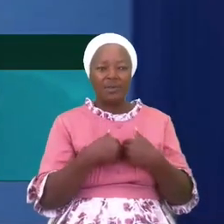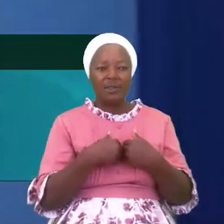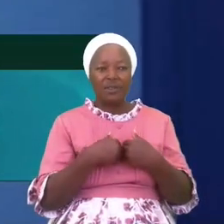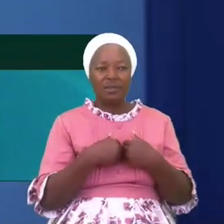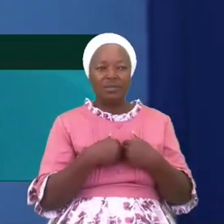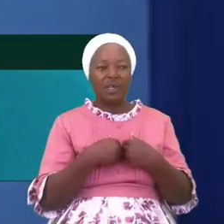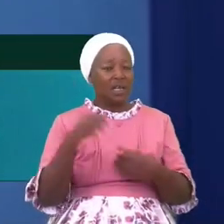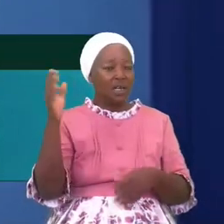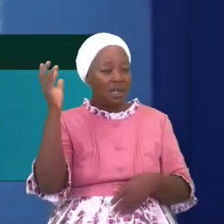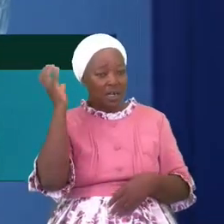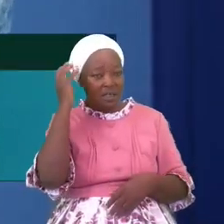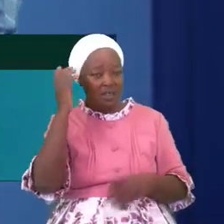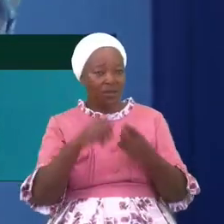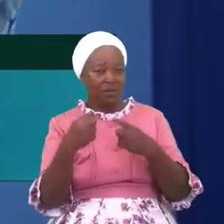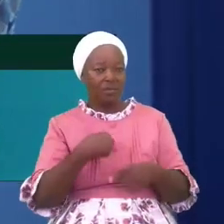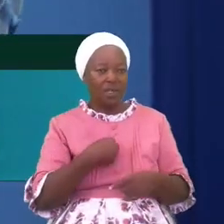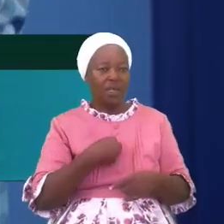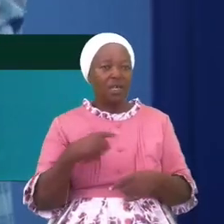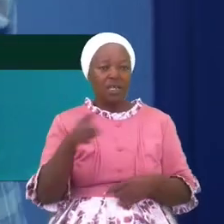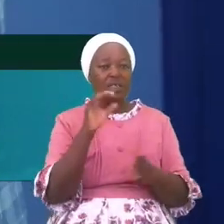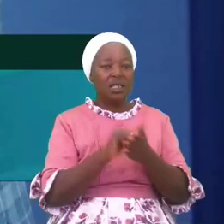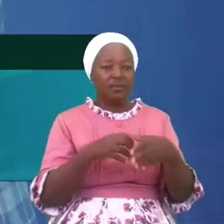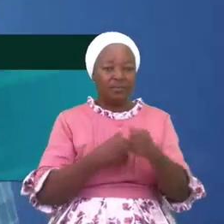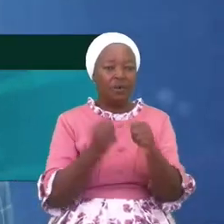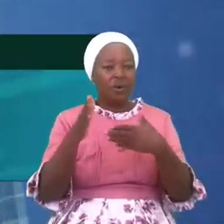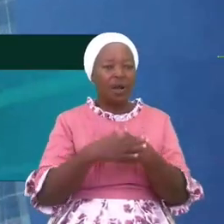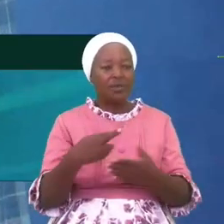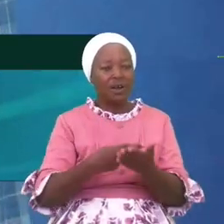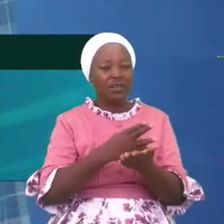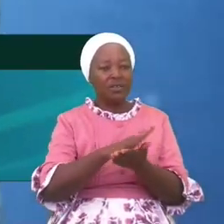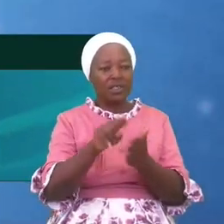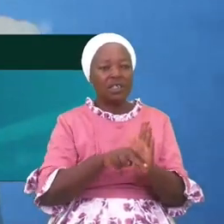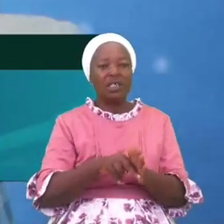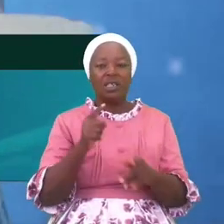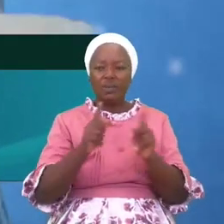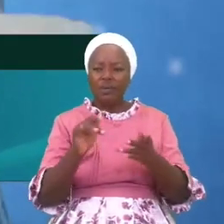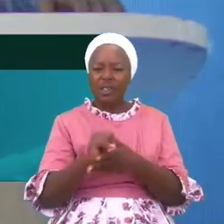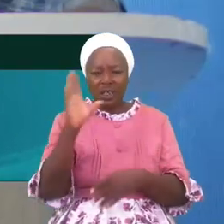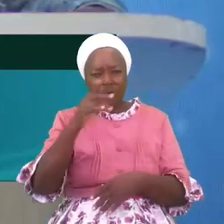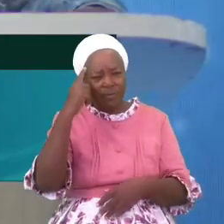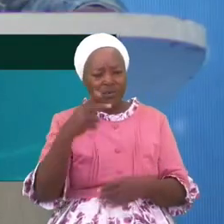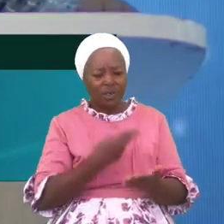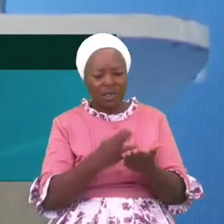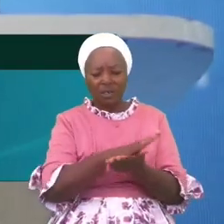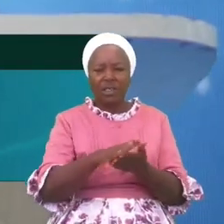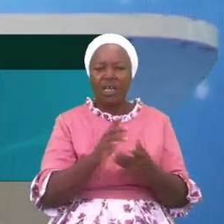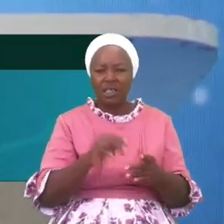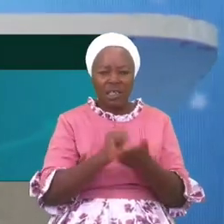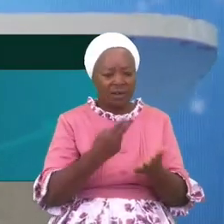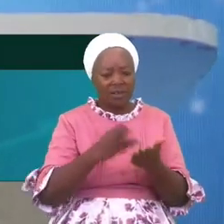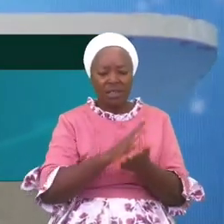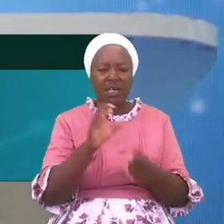people, they're looking for righteousness, and that righteousness can only come from Christ, our Redeemer, and he gives us